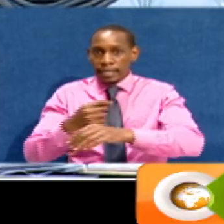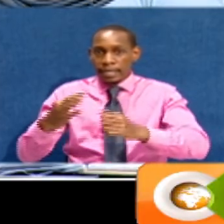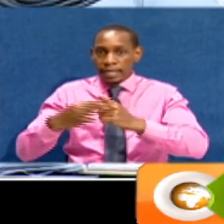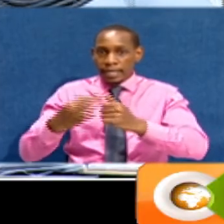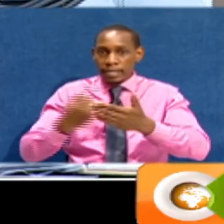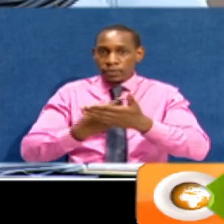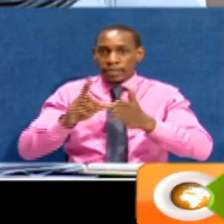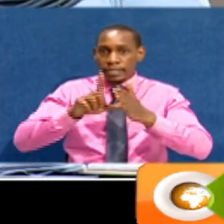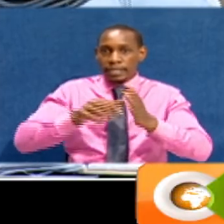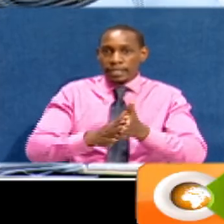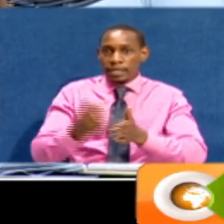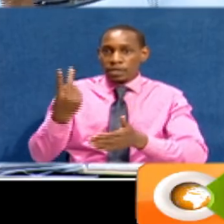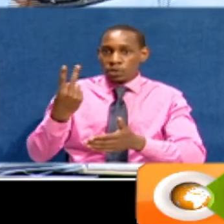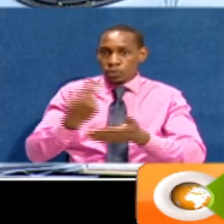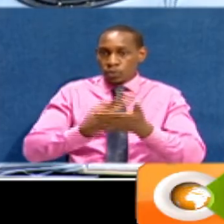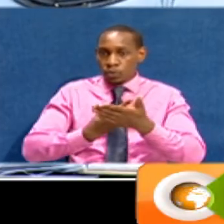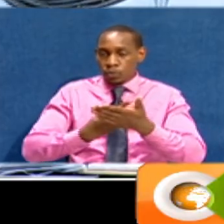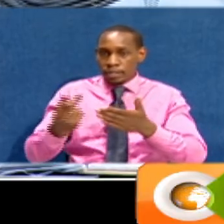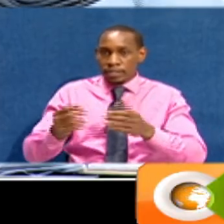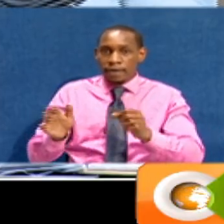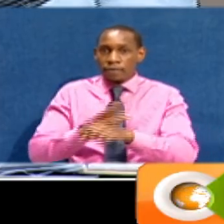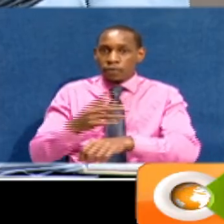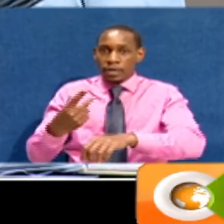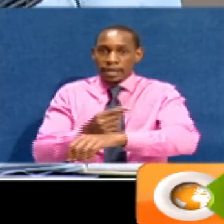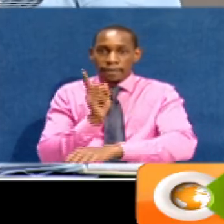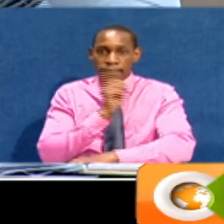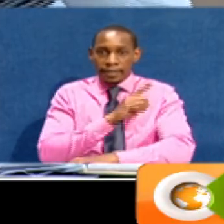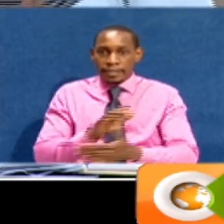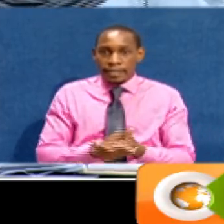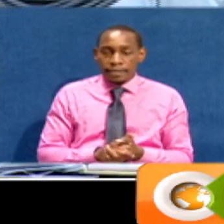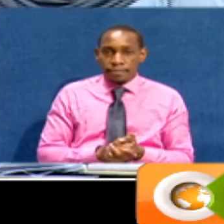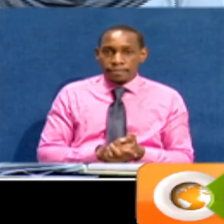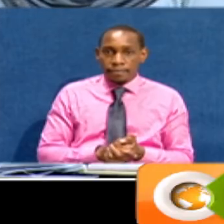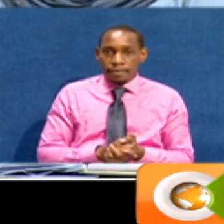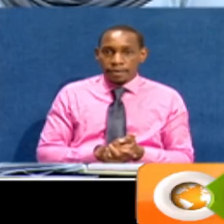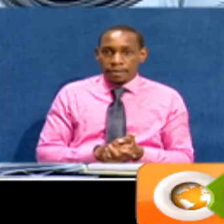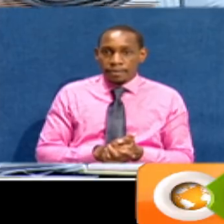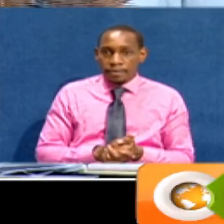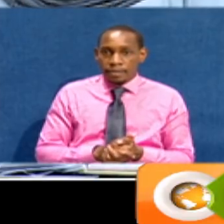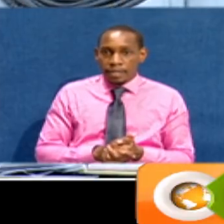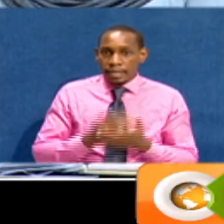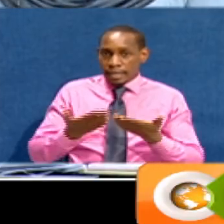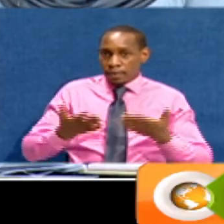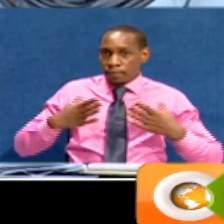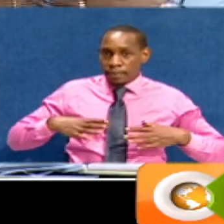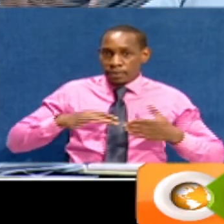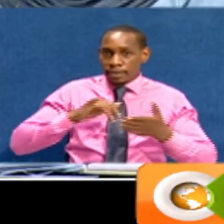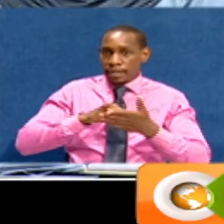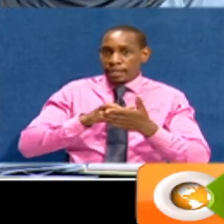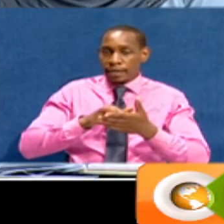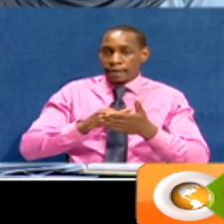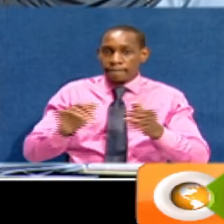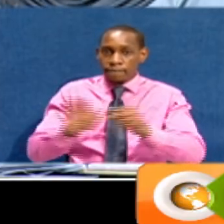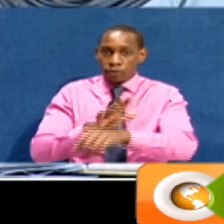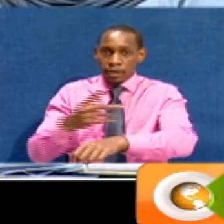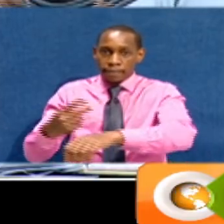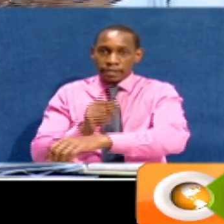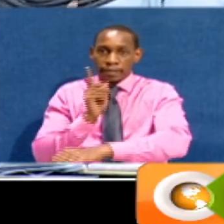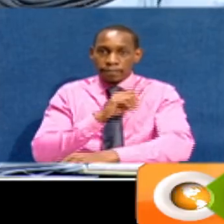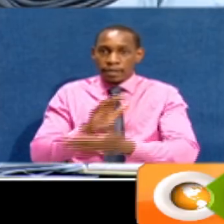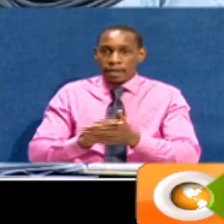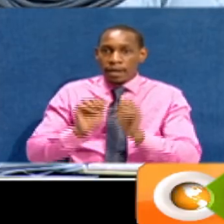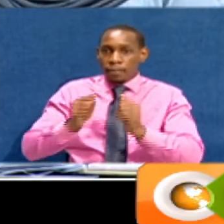after 8 weeks, and then 2 weeks after that you're said to be fully vaccinated, and now you can say that I'm protected. And they're saying now people who have been fully